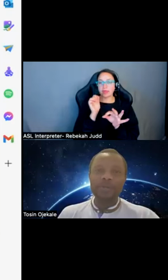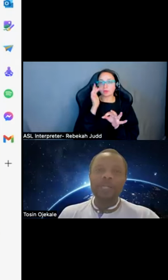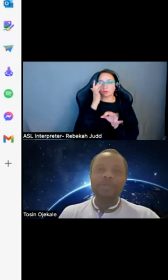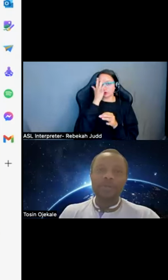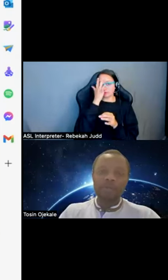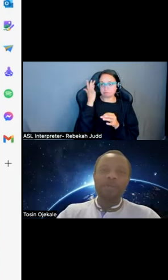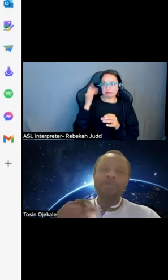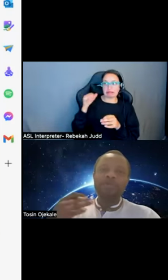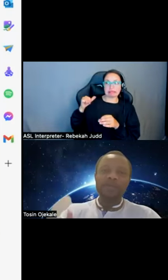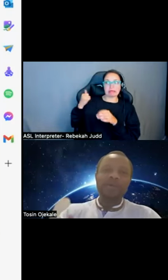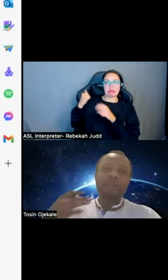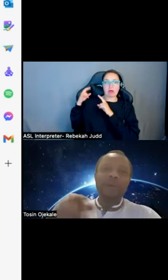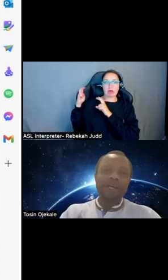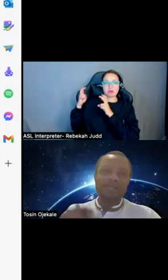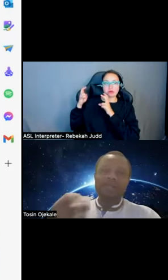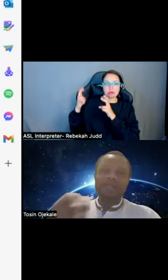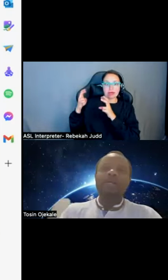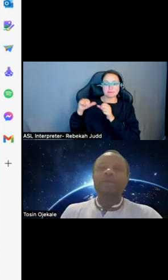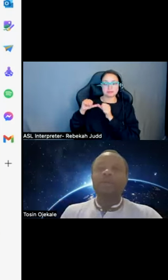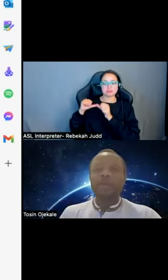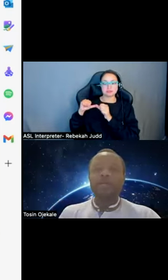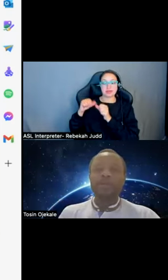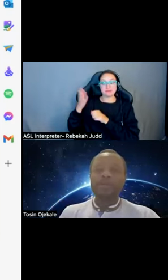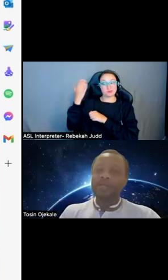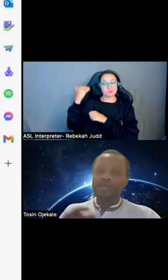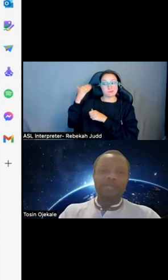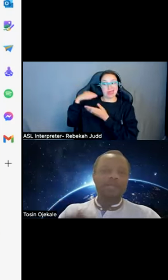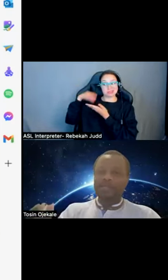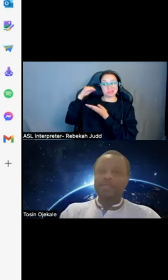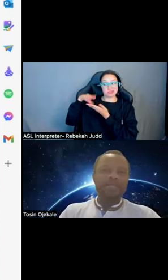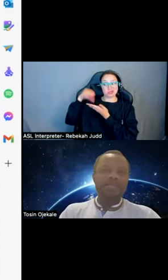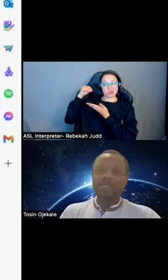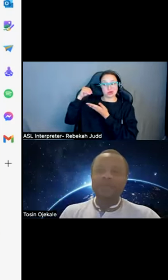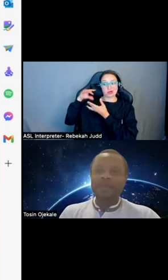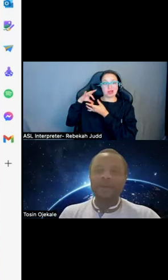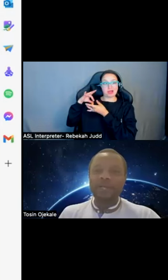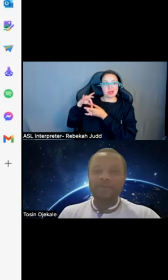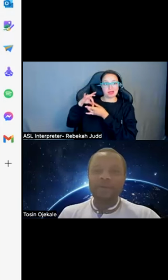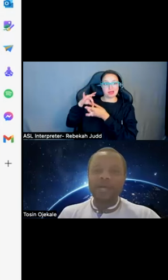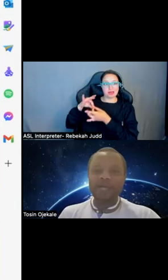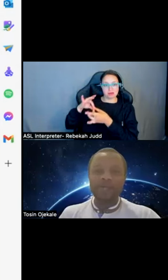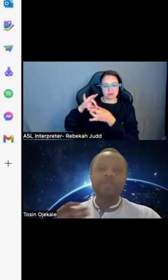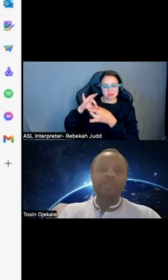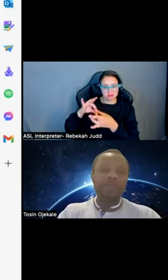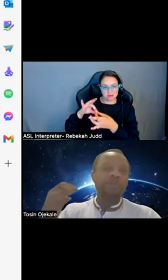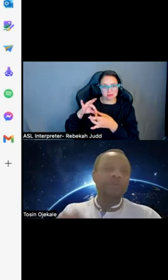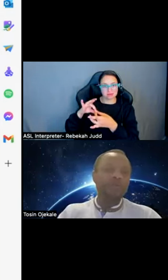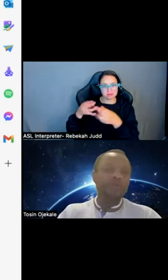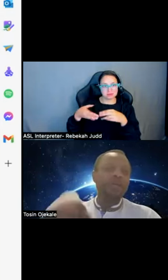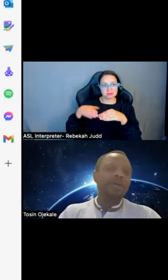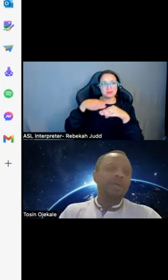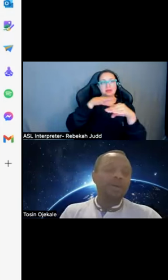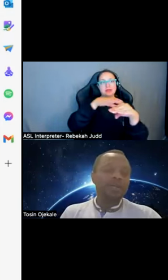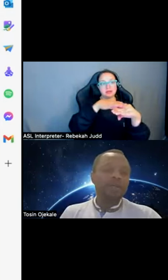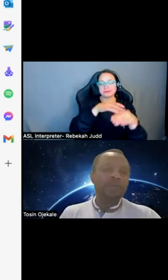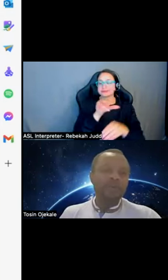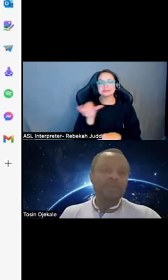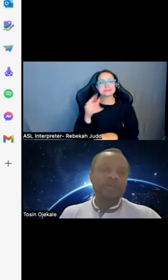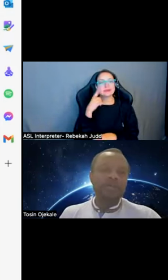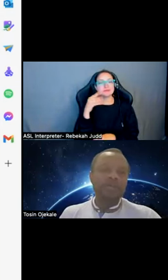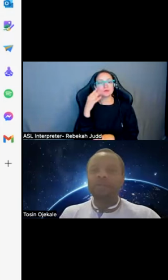So we need to keep building on the past topic. So it's the same thing for experience. So you need to keep building on